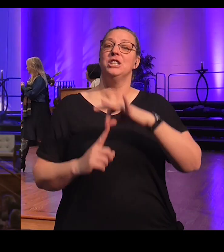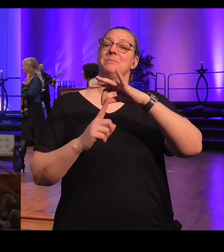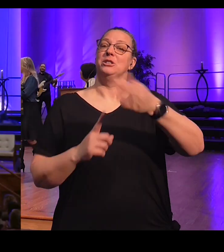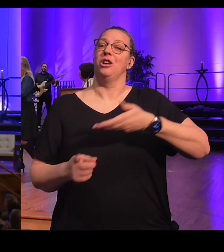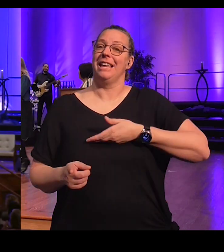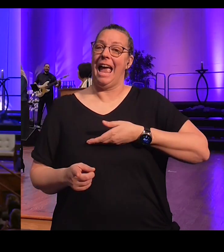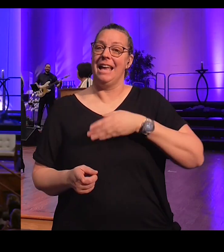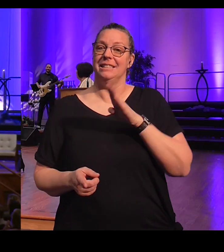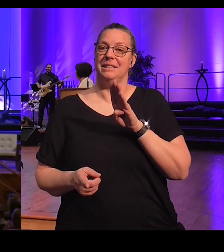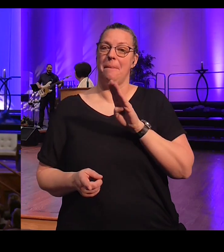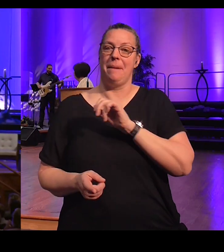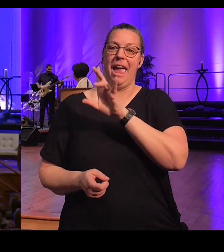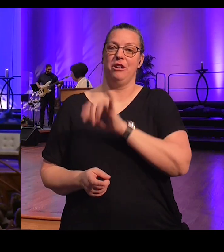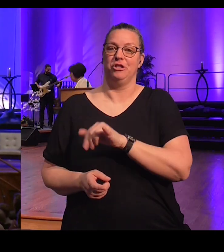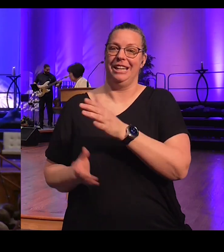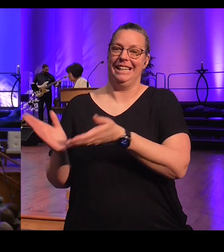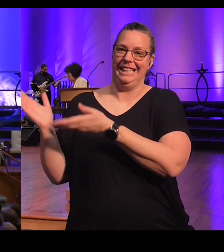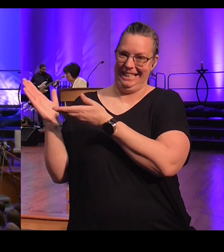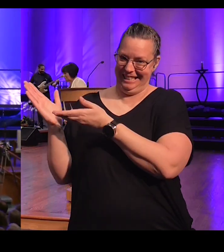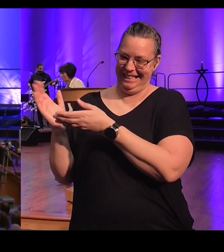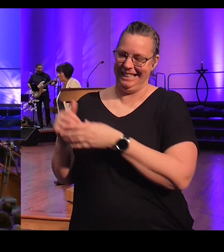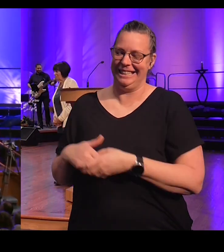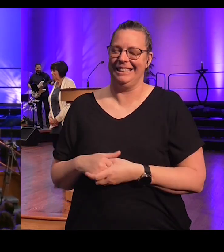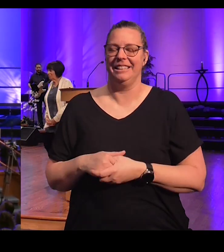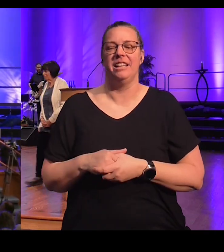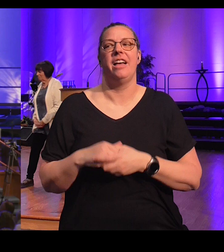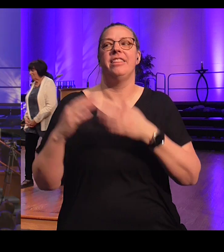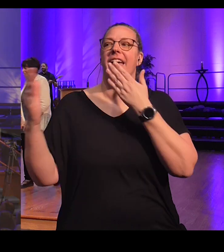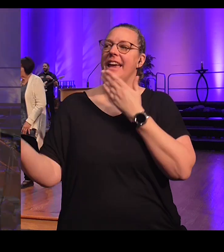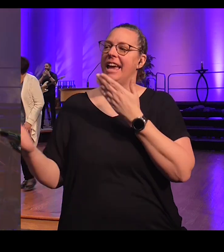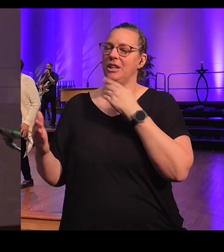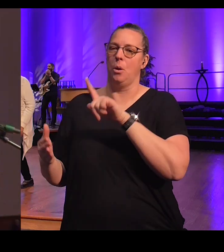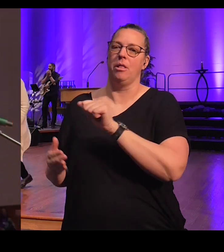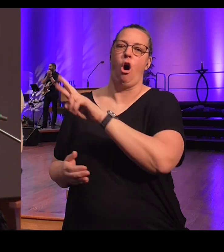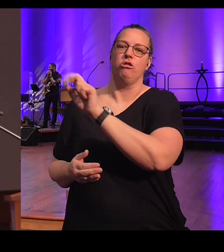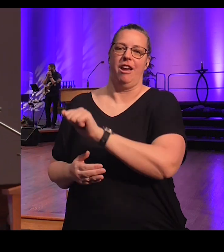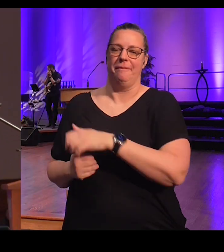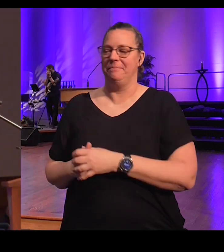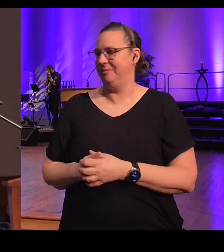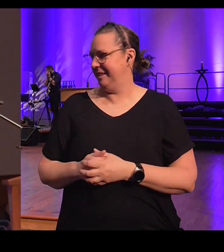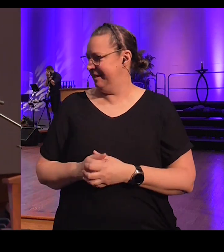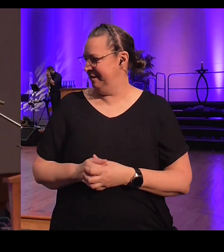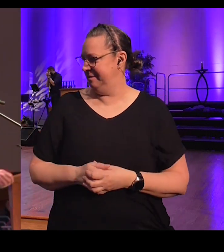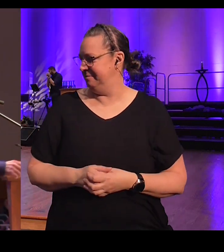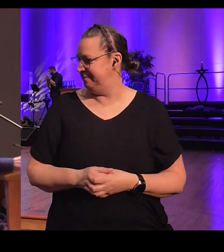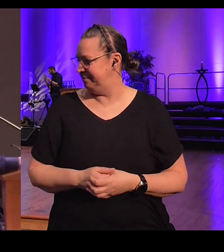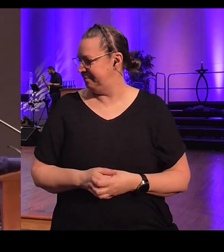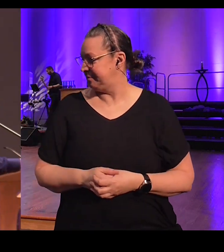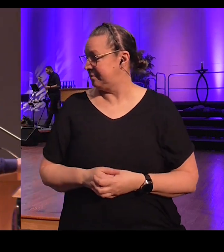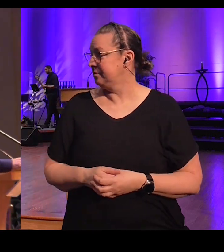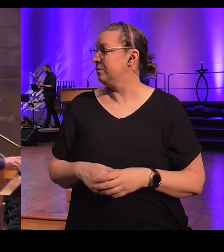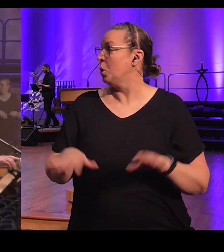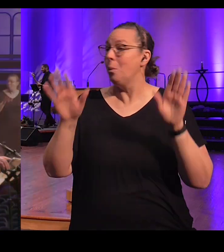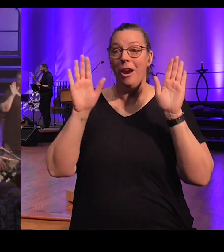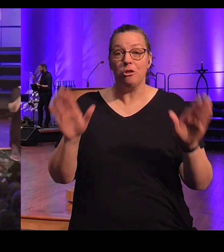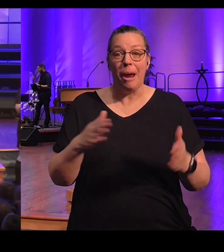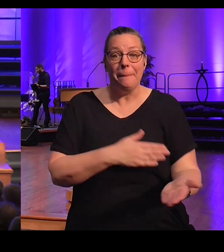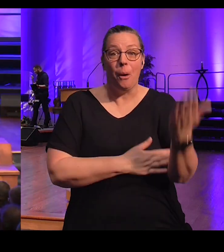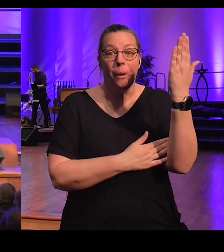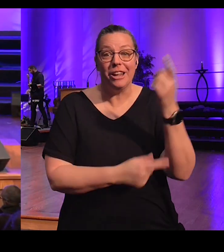guest here, Dr. Barry Ebert. And thank you, Laura. What a great morning,